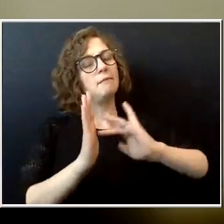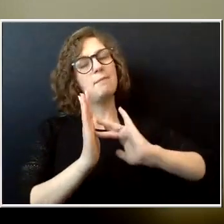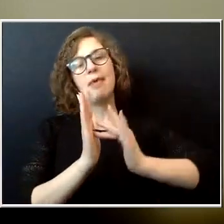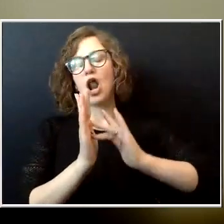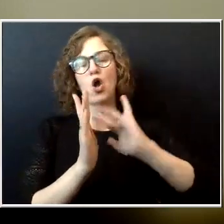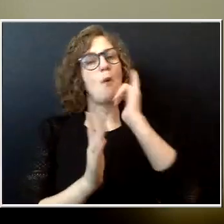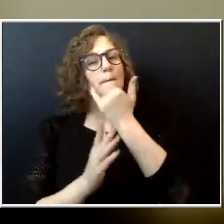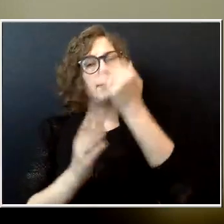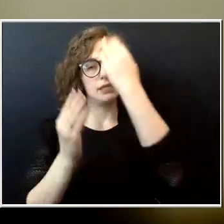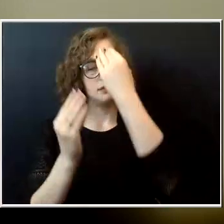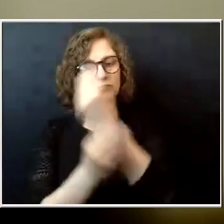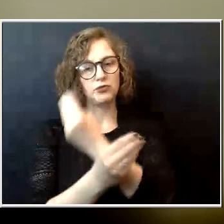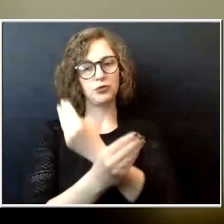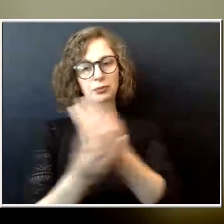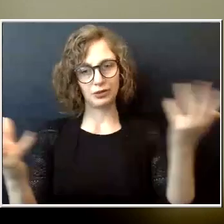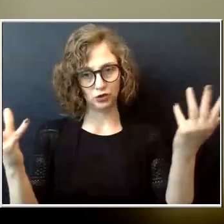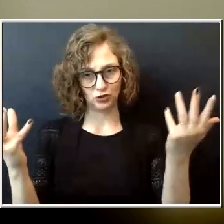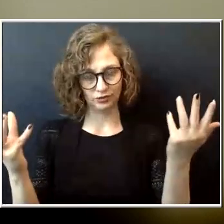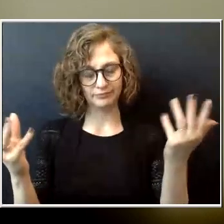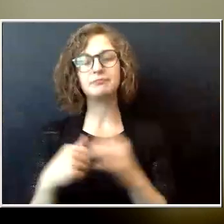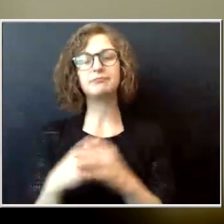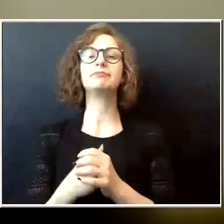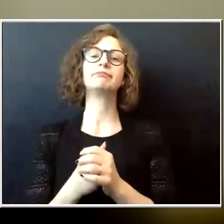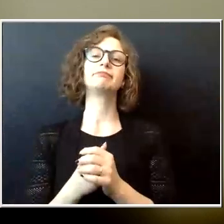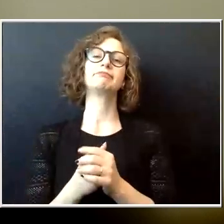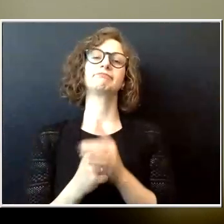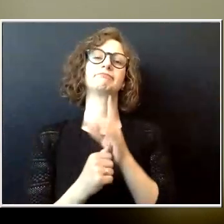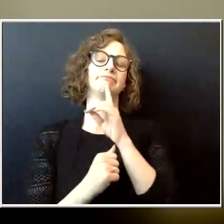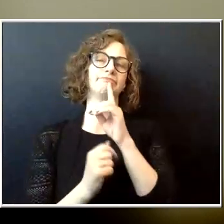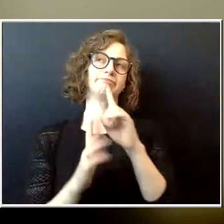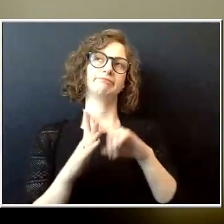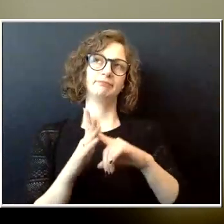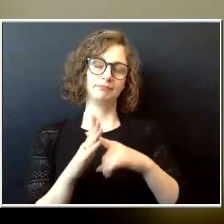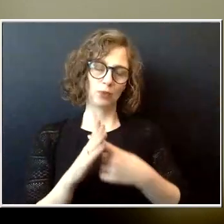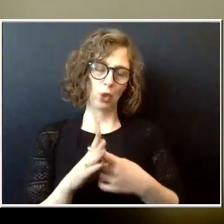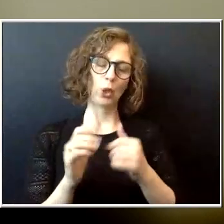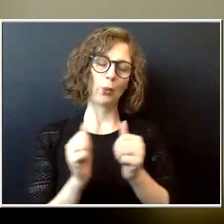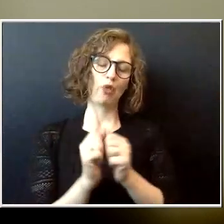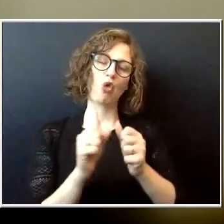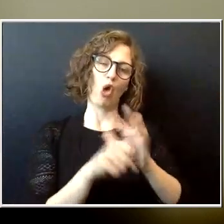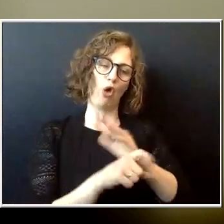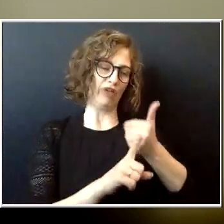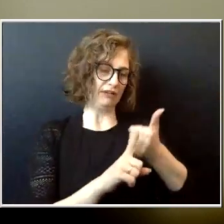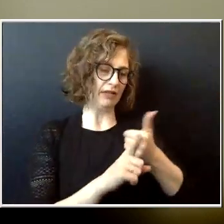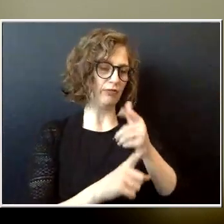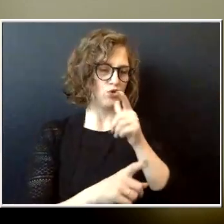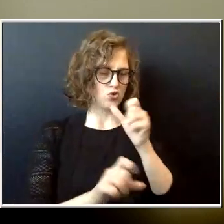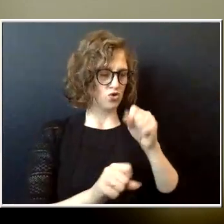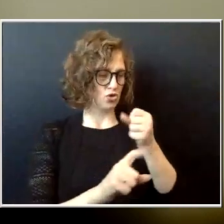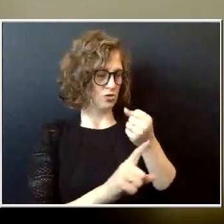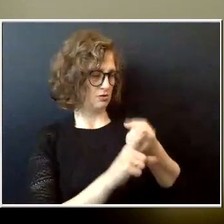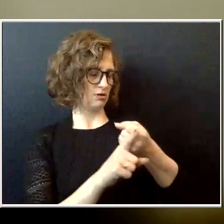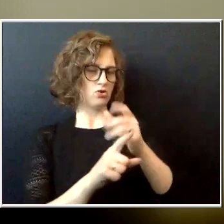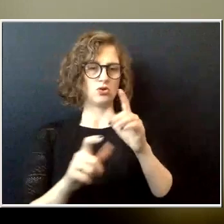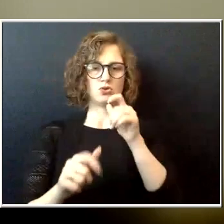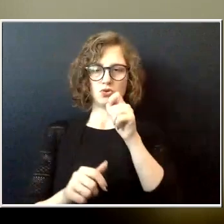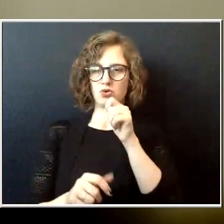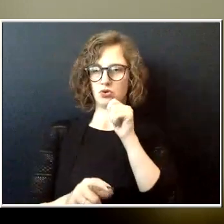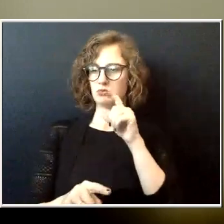it really started with the disease itself and who it was affecting and who it wasn't affecting, and then you go on